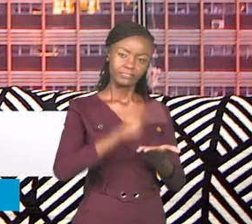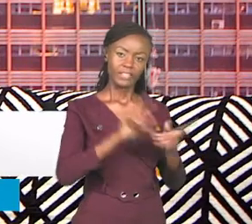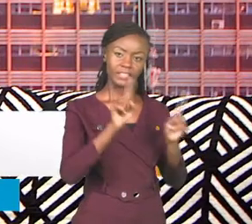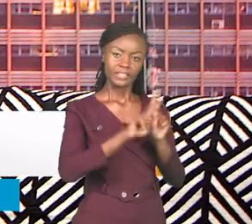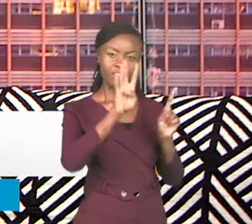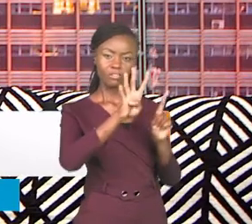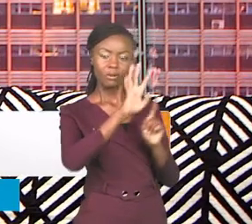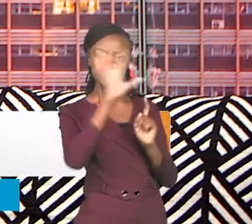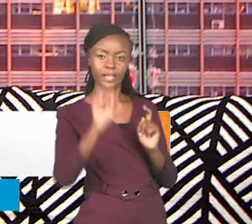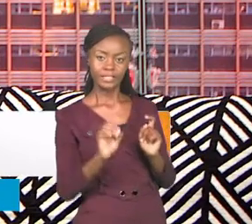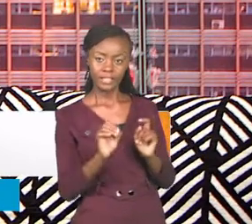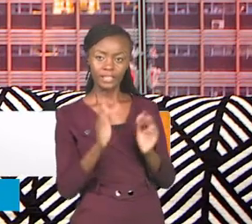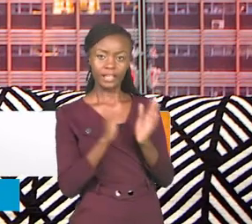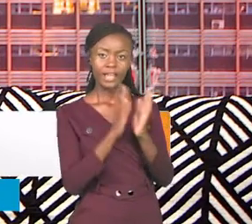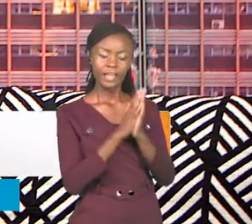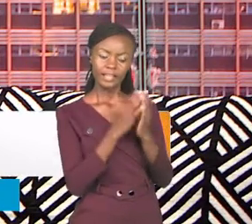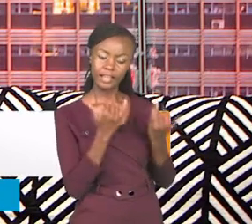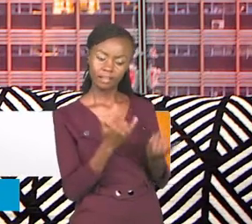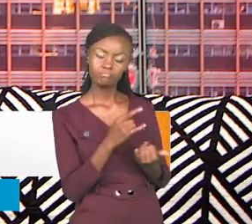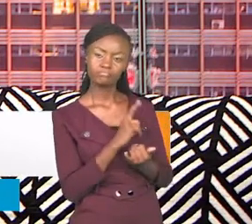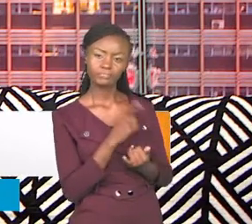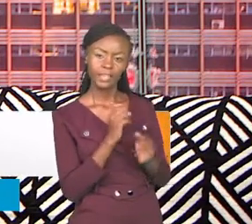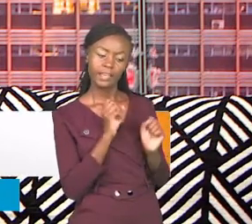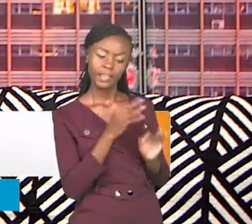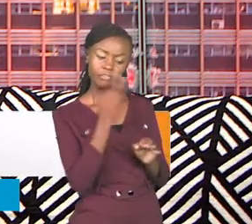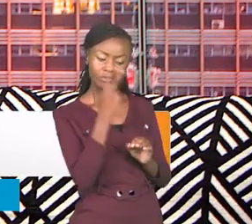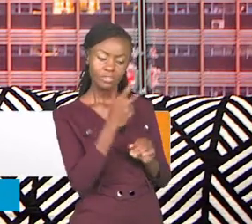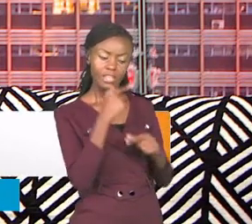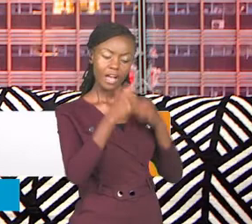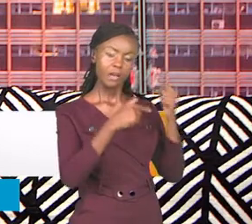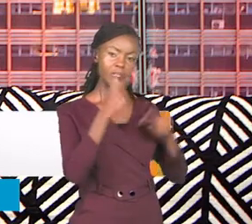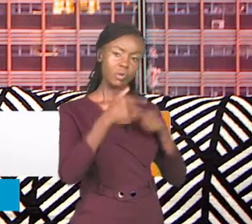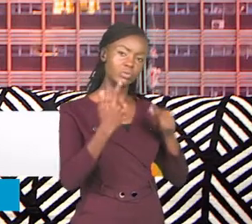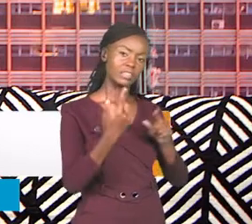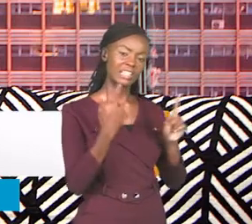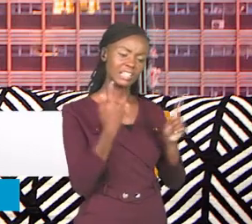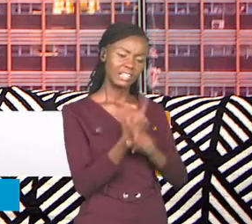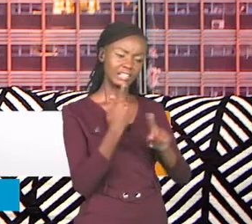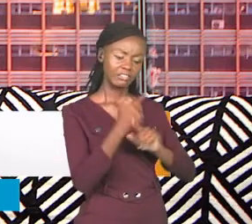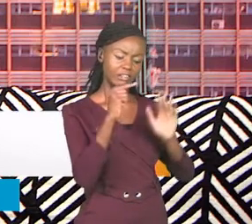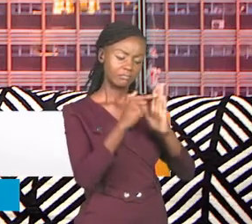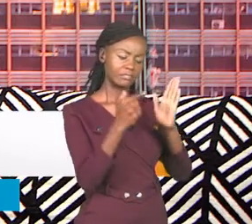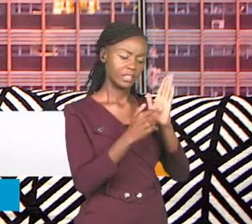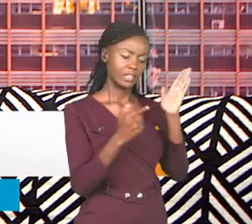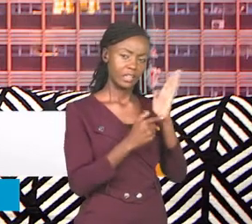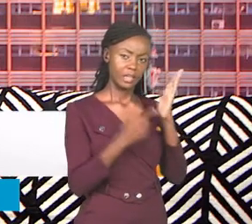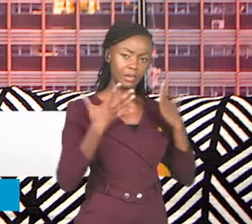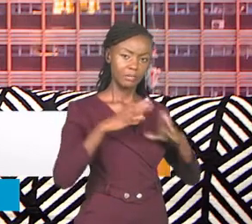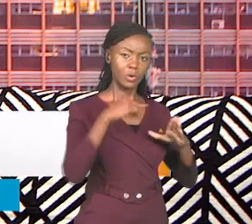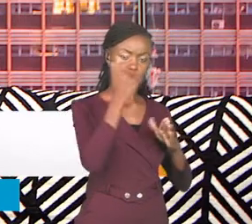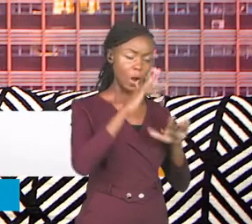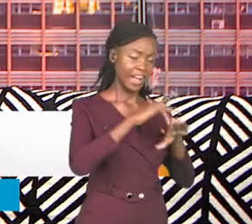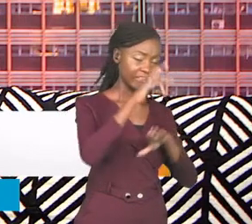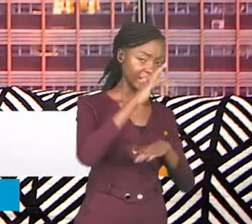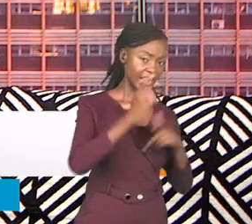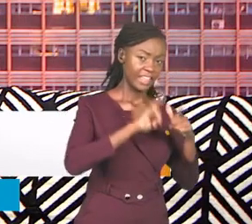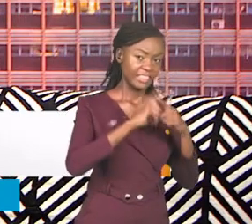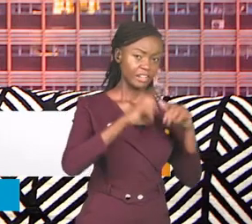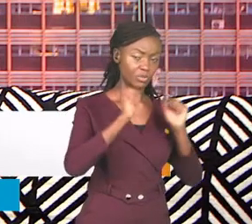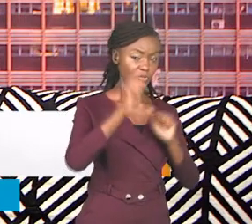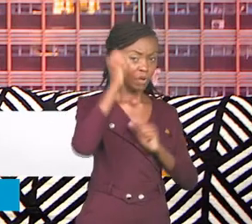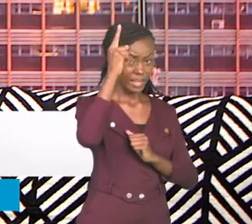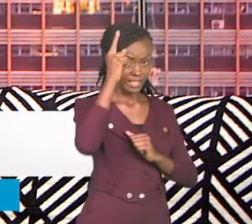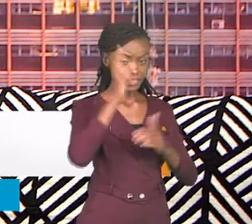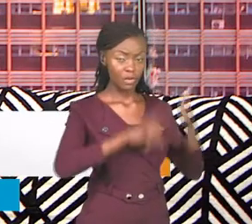4% around there. Mm-hmm. But if you look at the categories of the victims, then you'll be able to understand really what we are